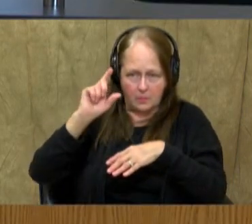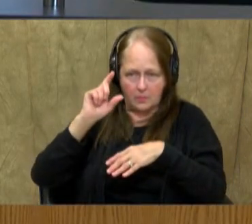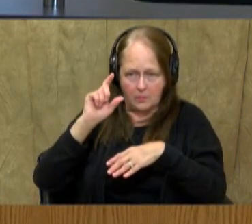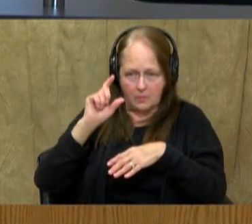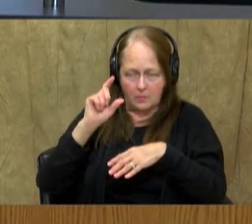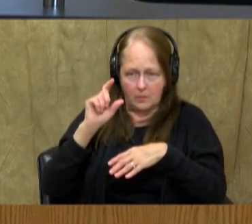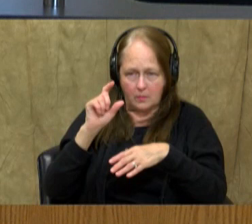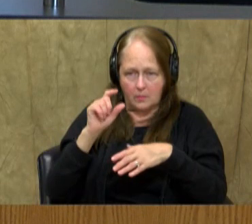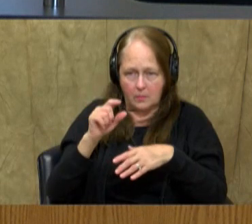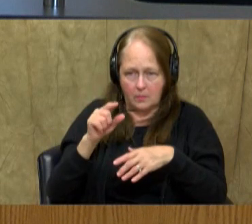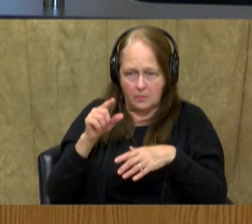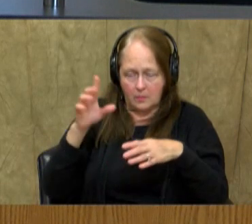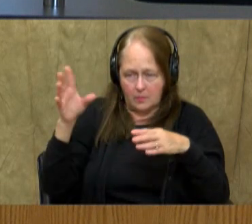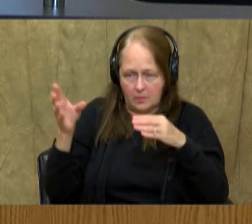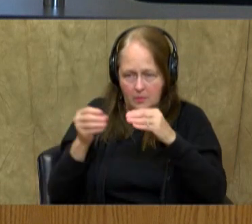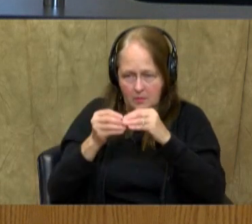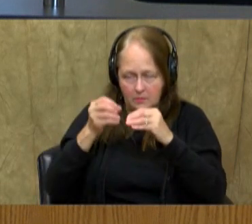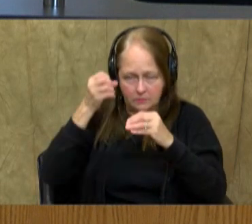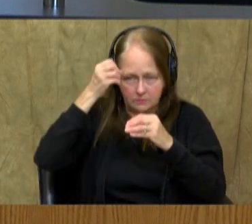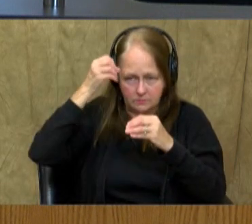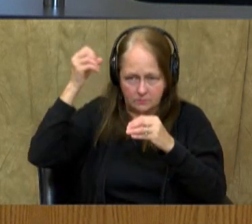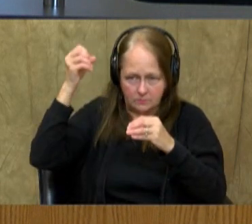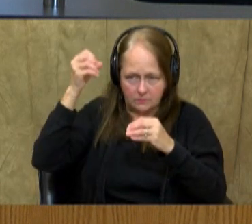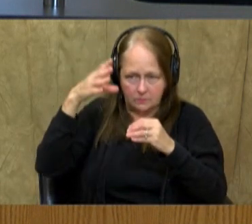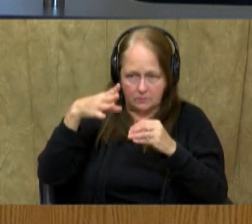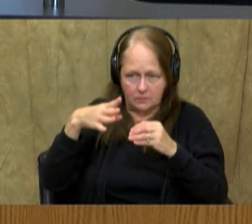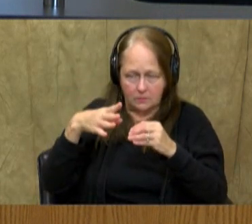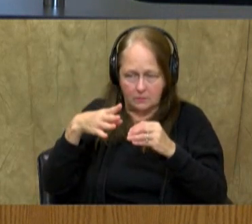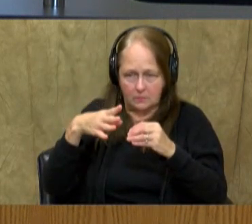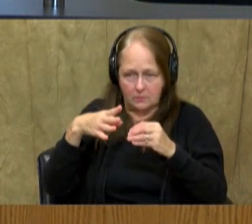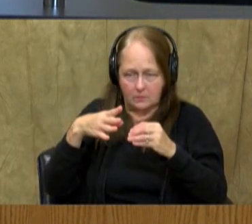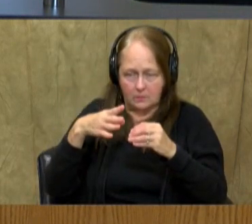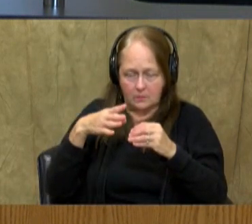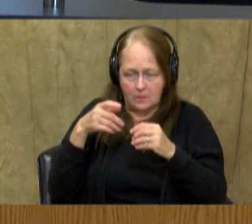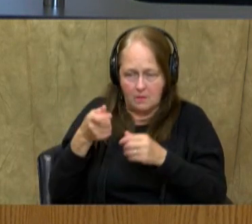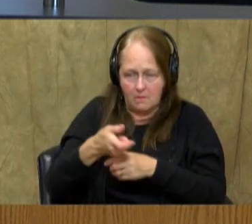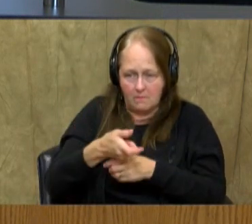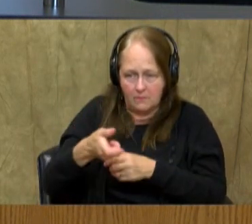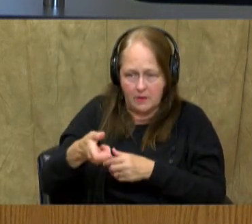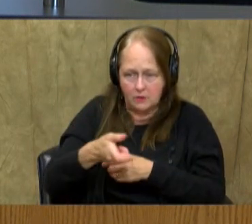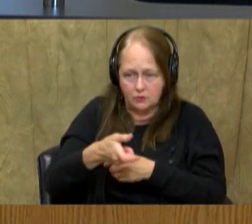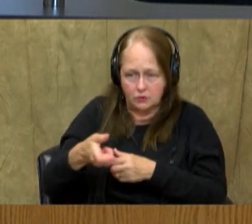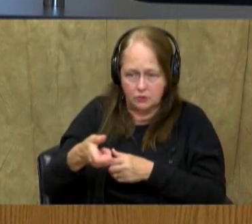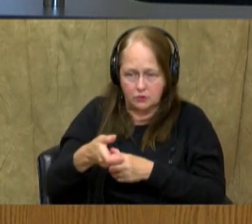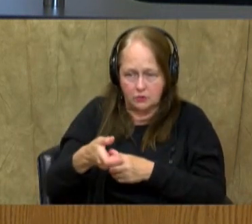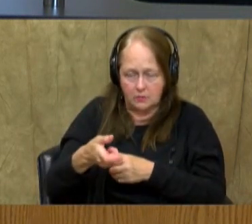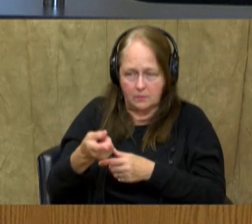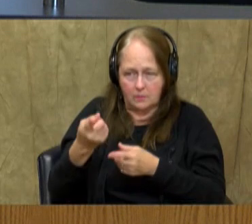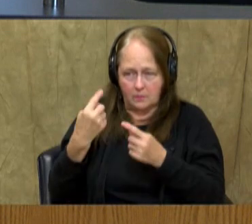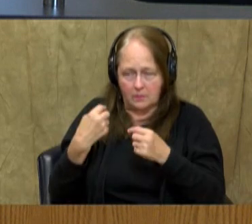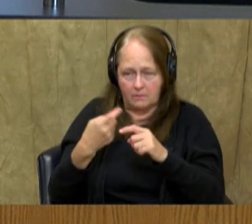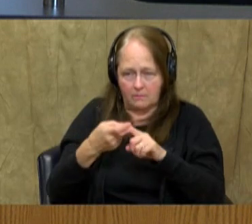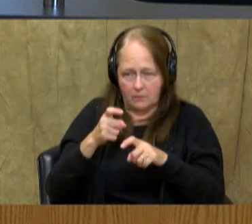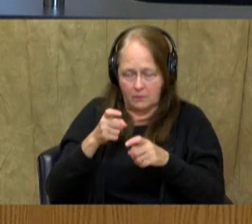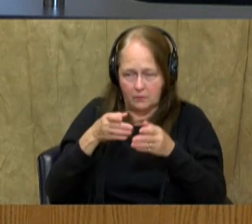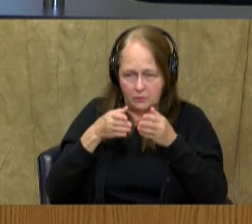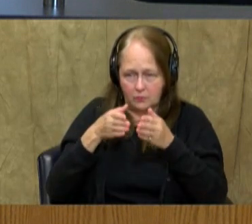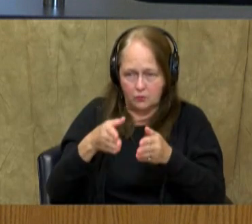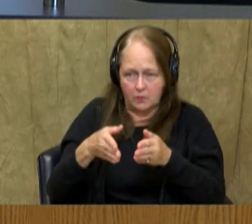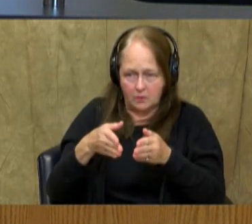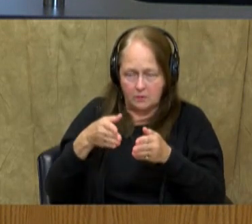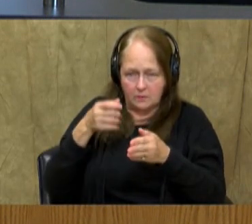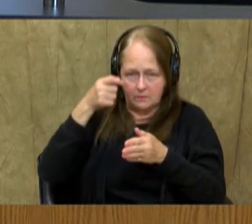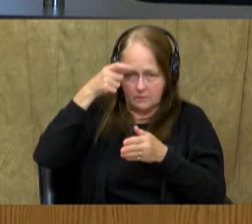For eclipses, we're adding the sun to this, and the flashlight is always going to come from the direction of the